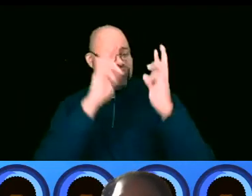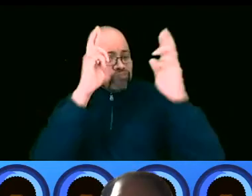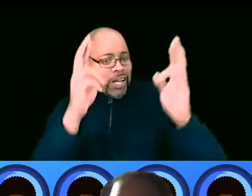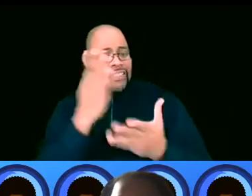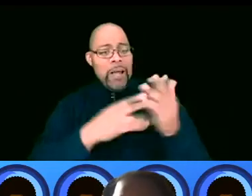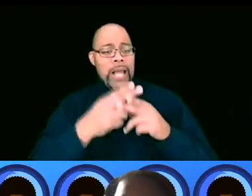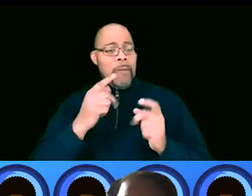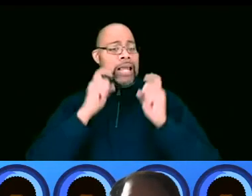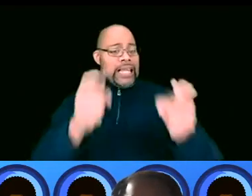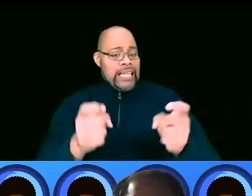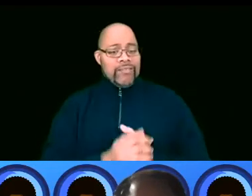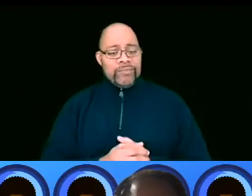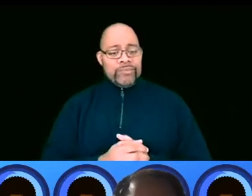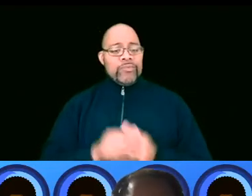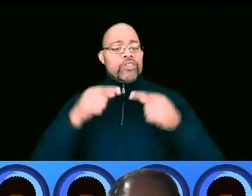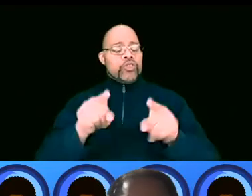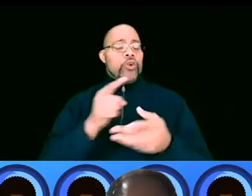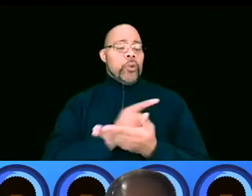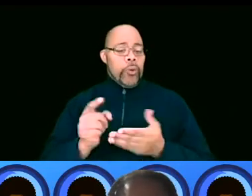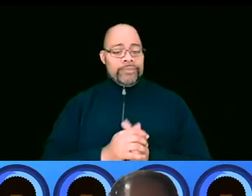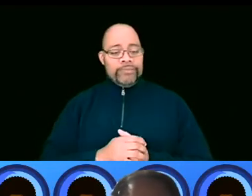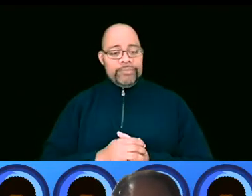be giving away during the week.